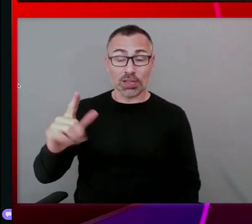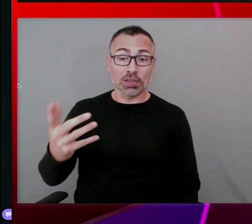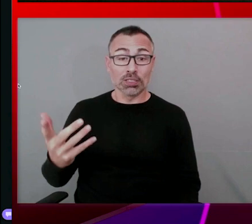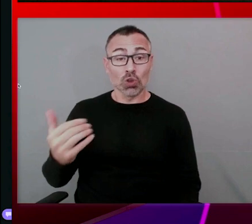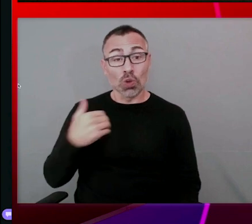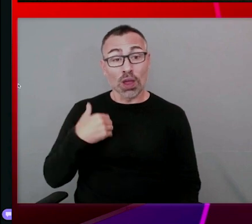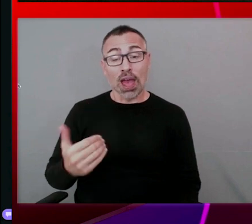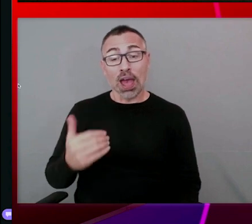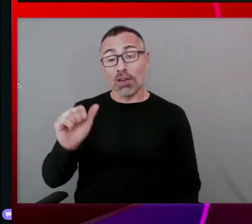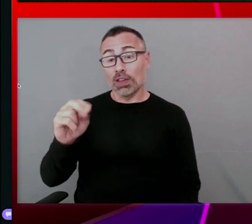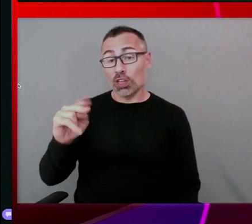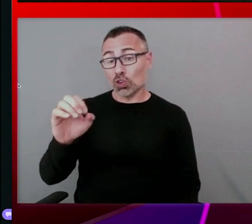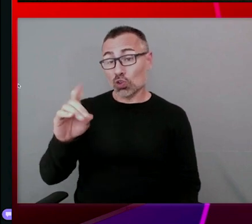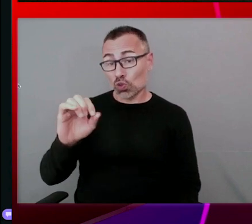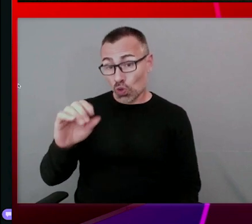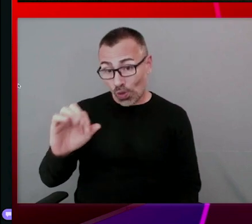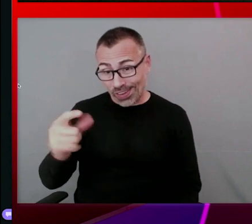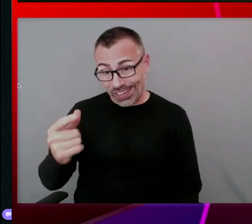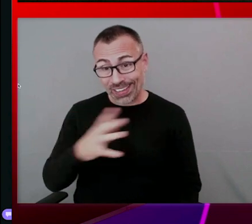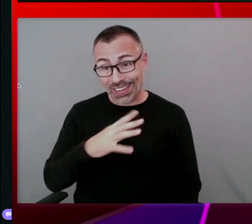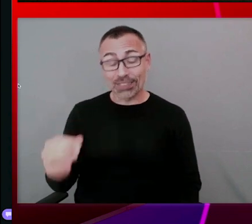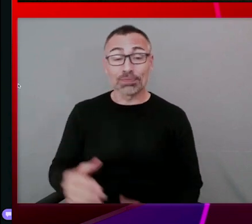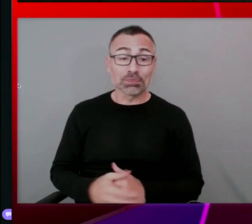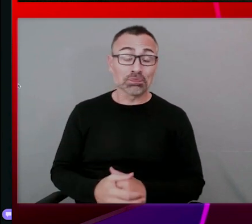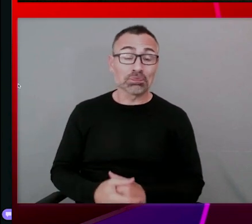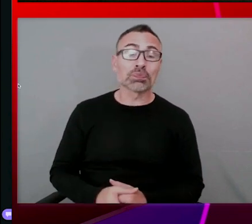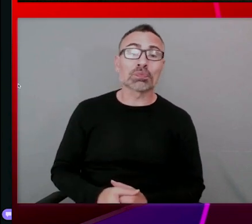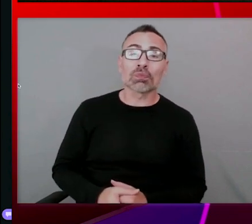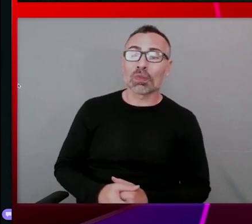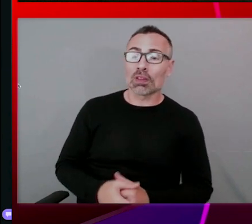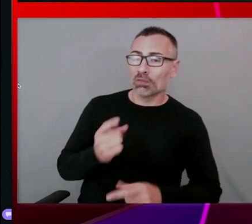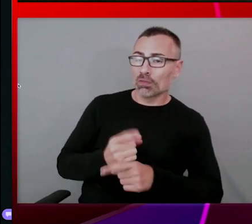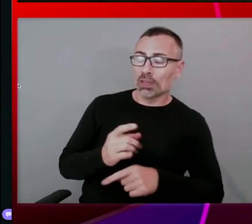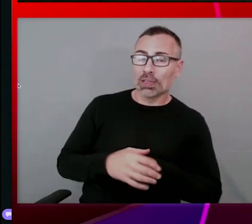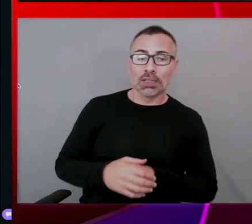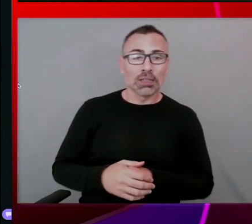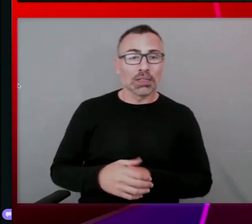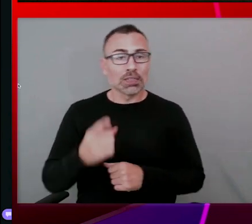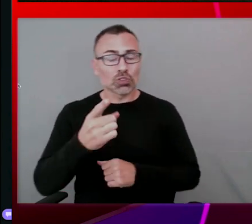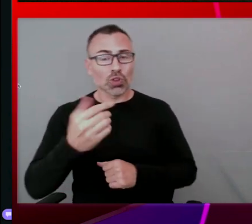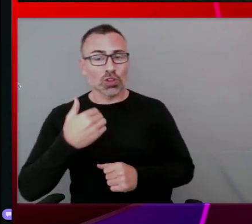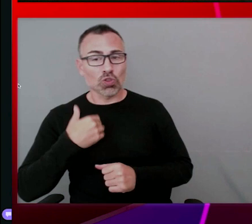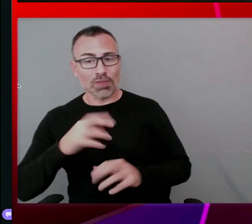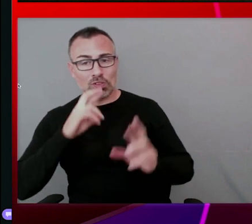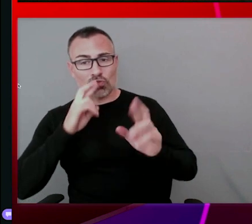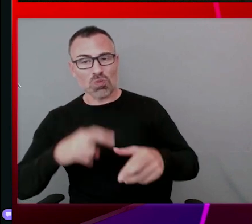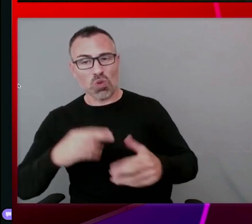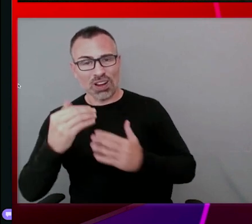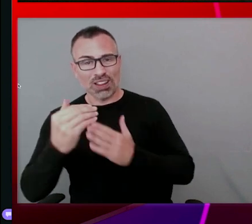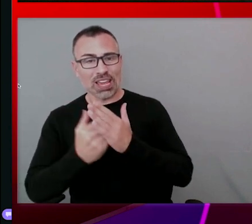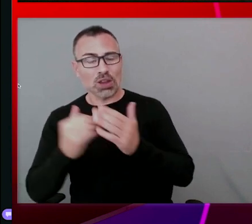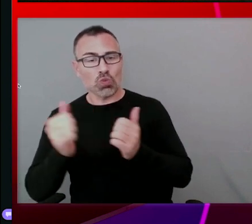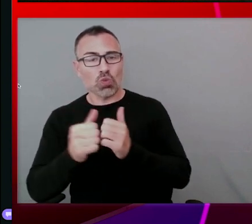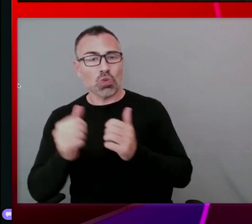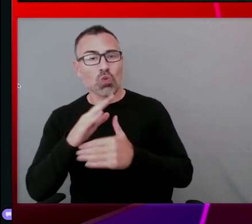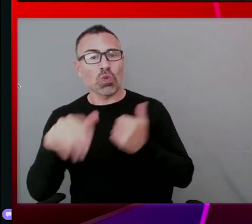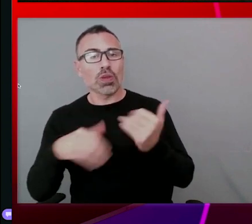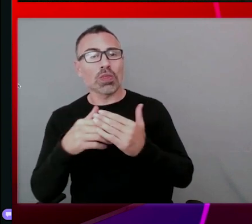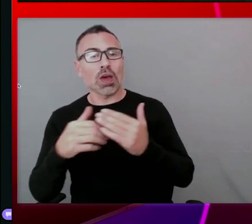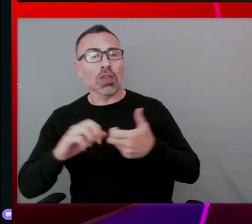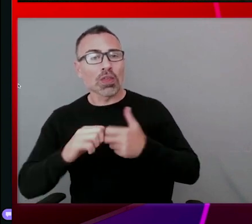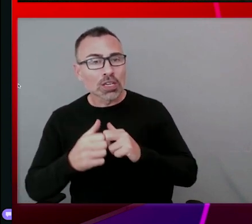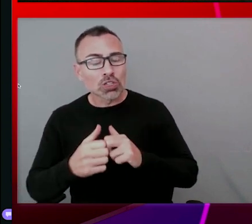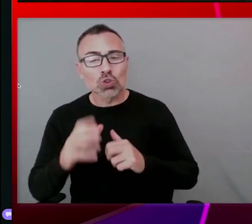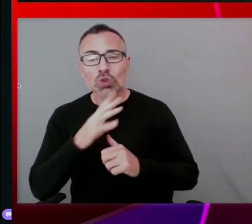series. Yeah. Right. So what you get at the end of it is basically this big report, right, with all the issues and what are the actions you can